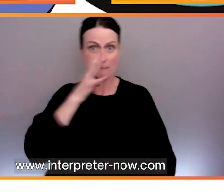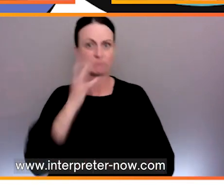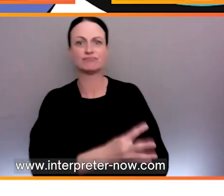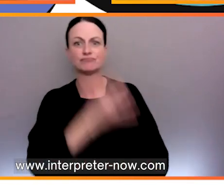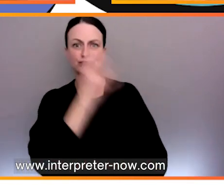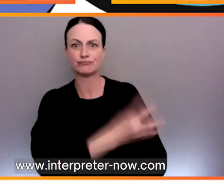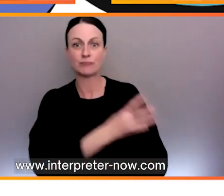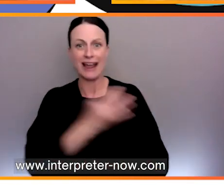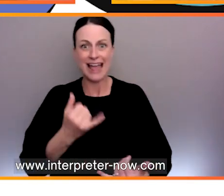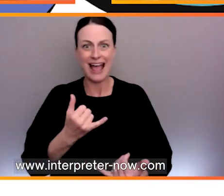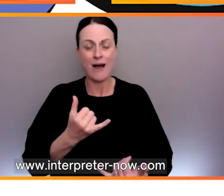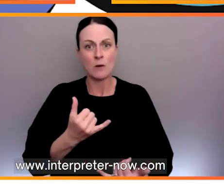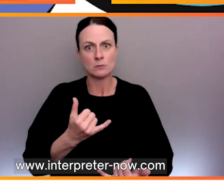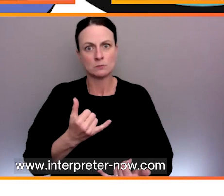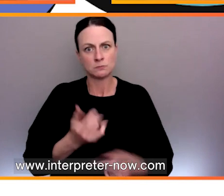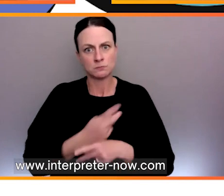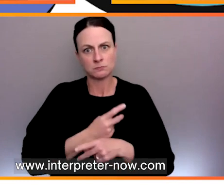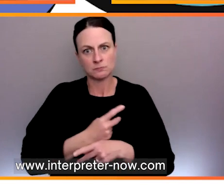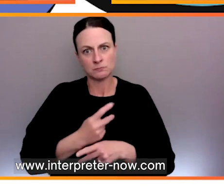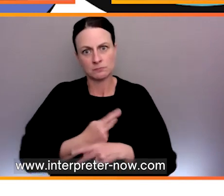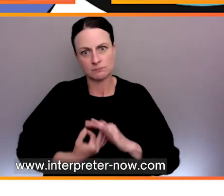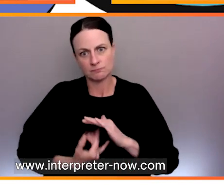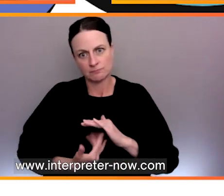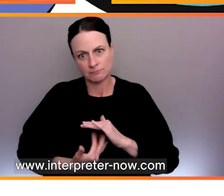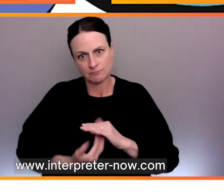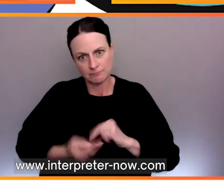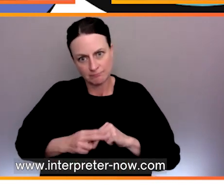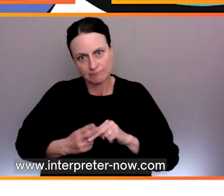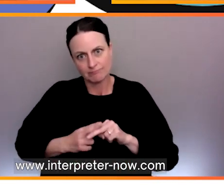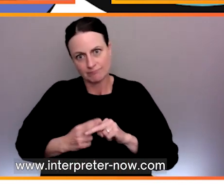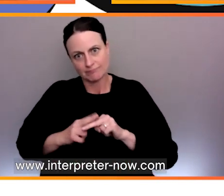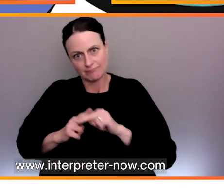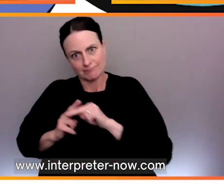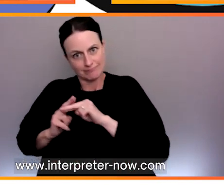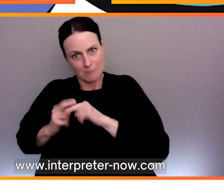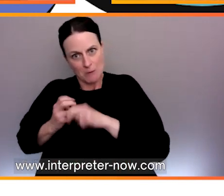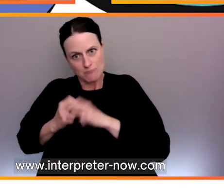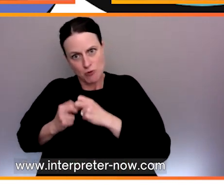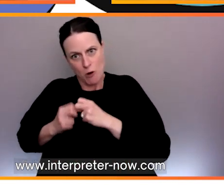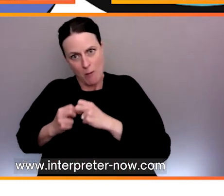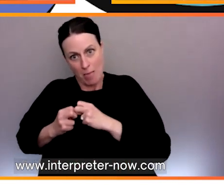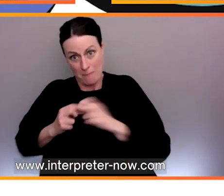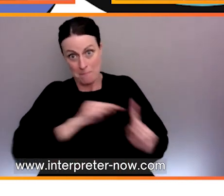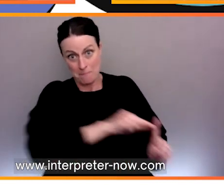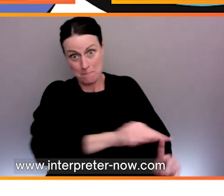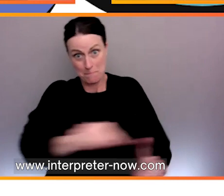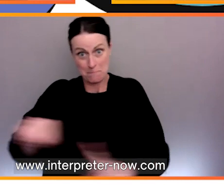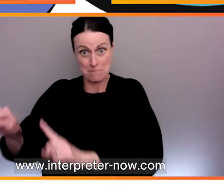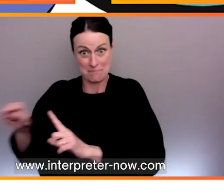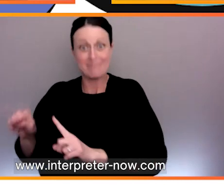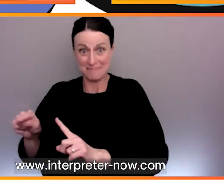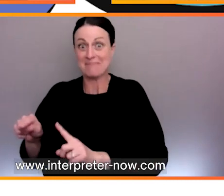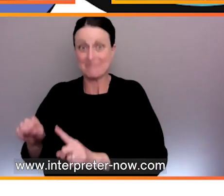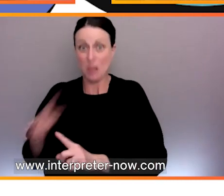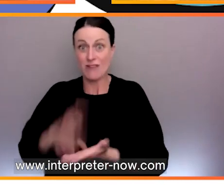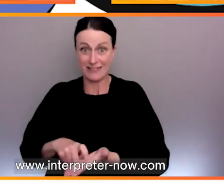recognize that you most likely have a problem. Workplace bullying affects 80 million people in the United States. It's half of the US